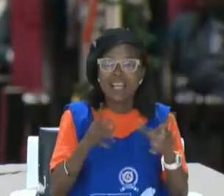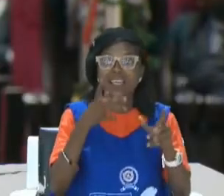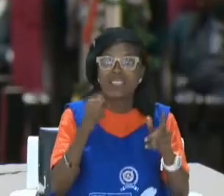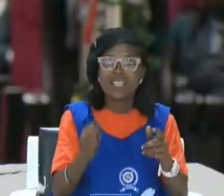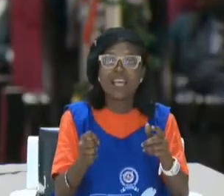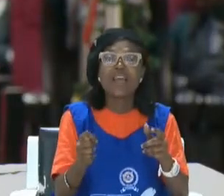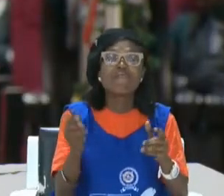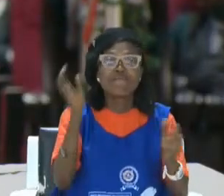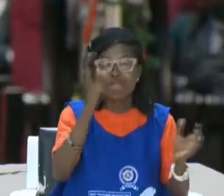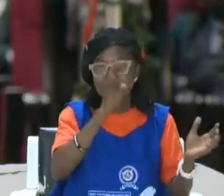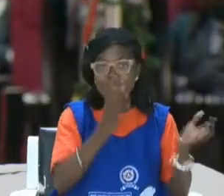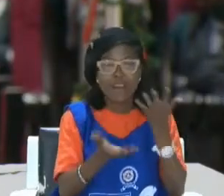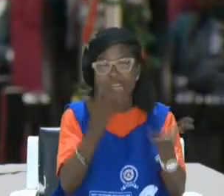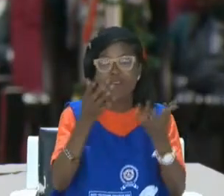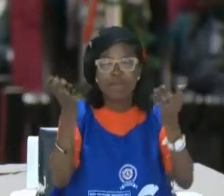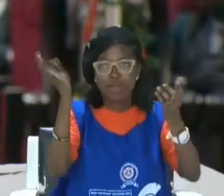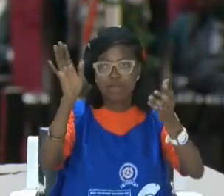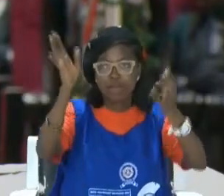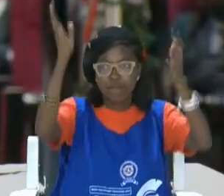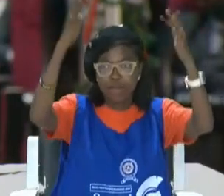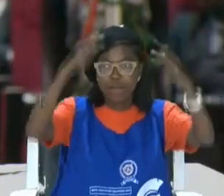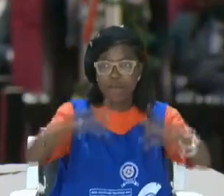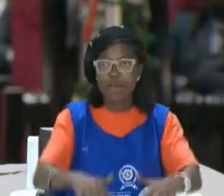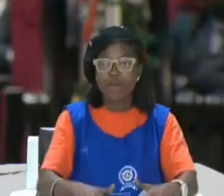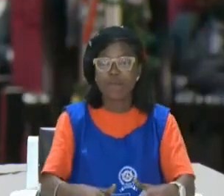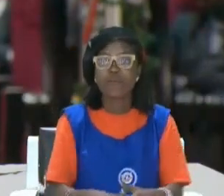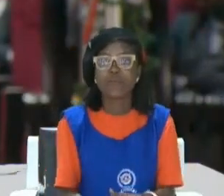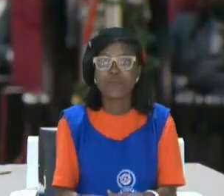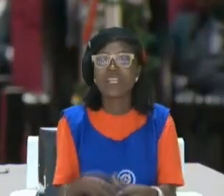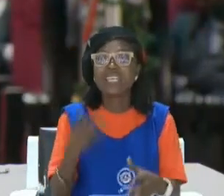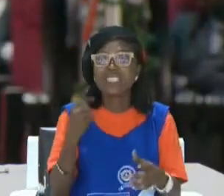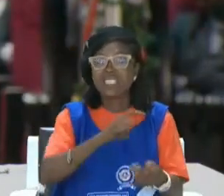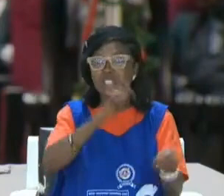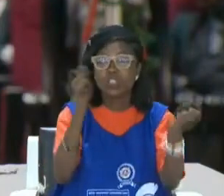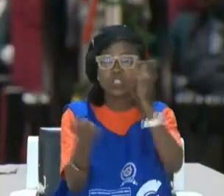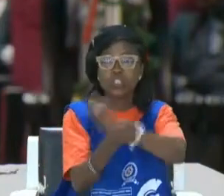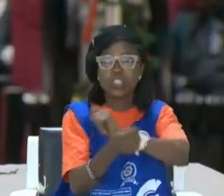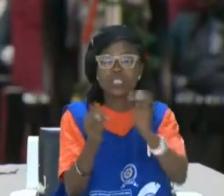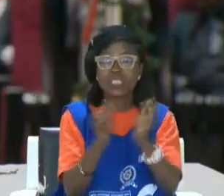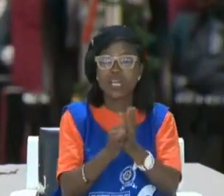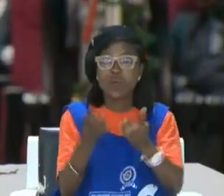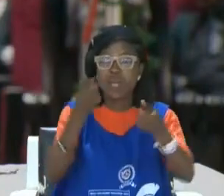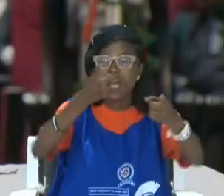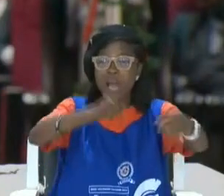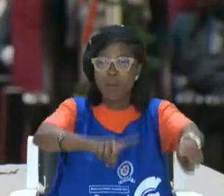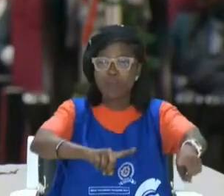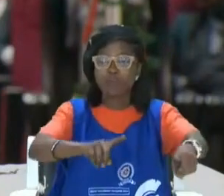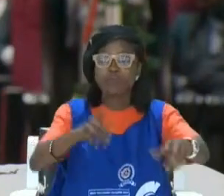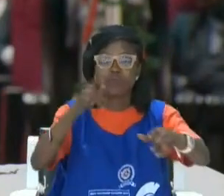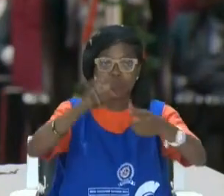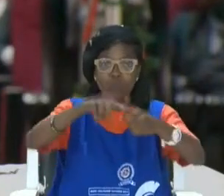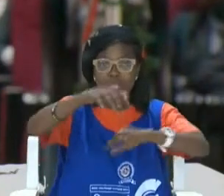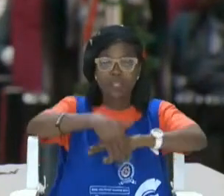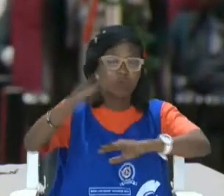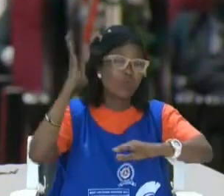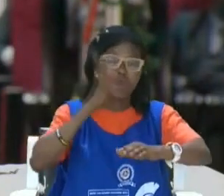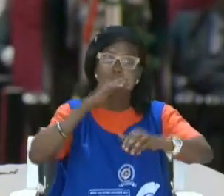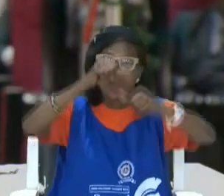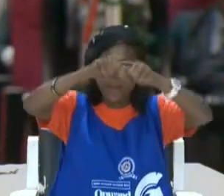Meaning what? The changes that will happen tonight will be permanent.